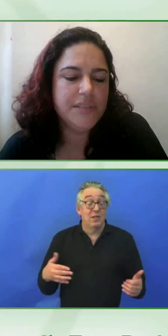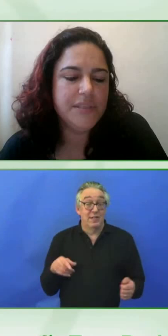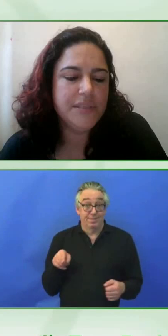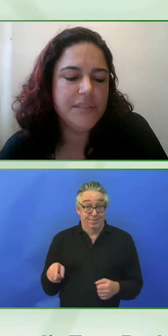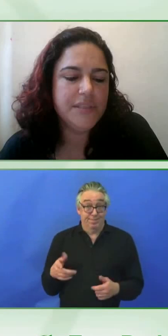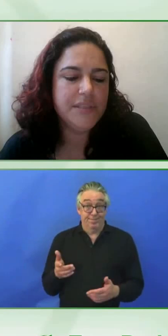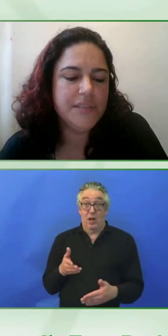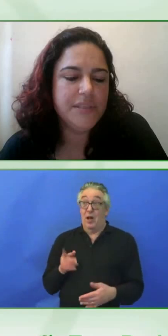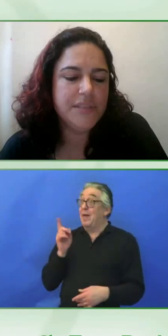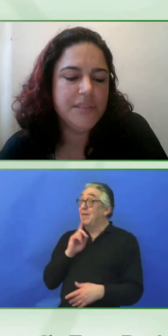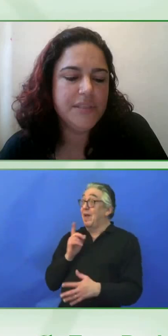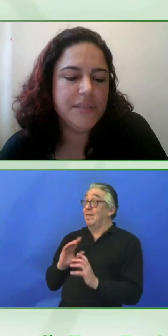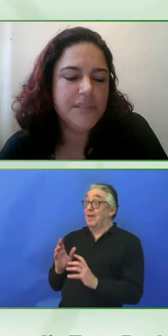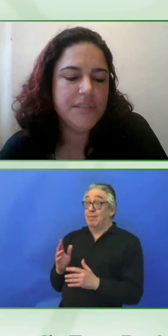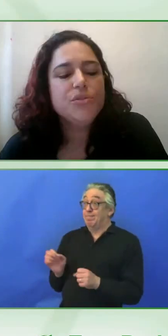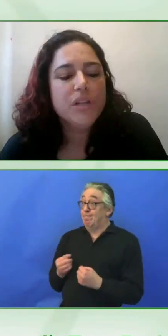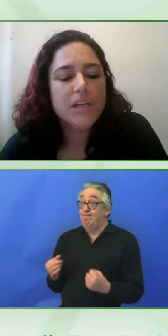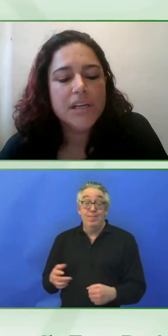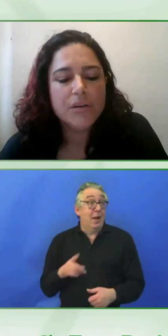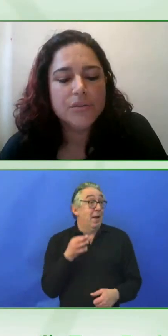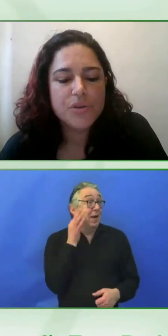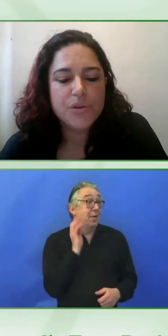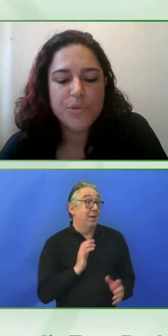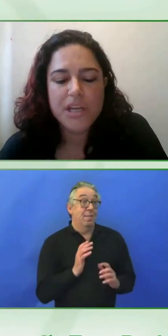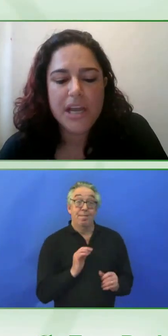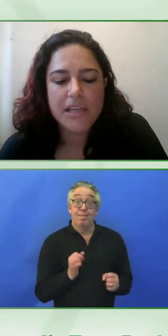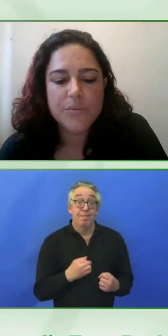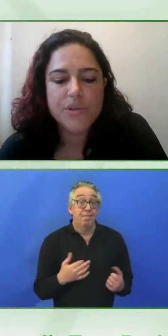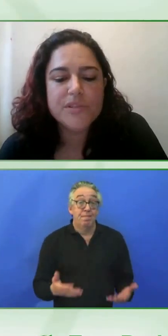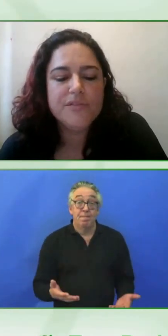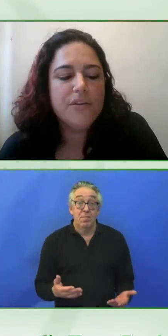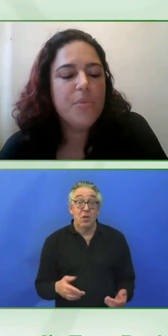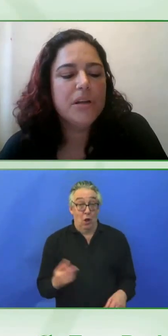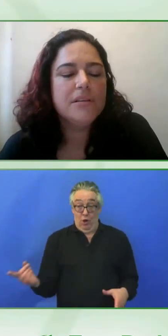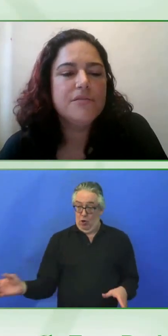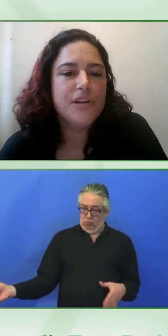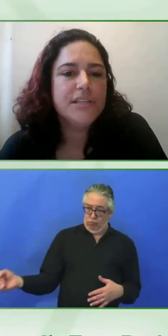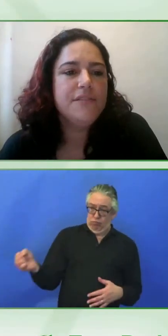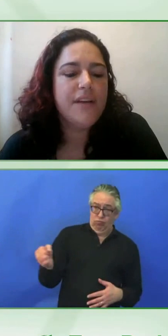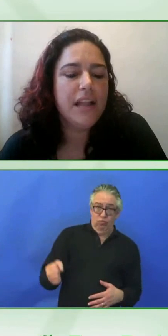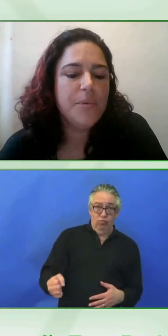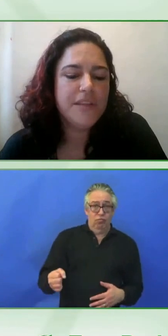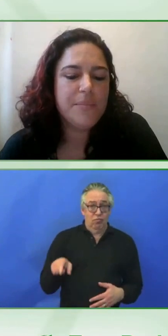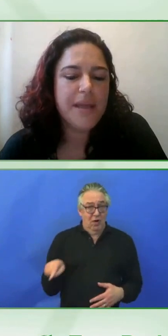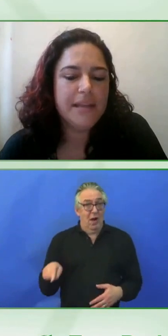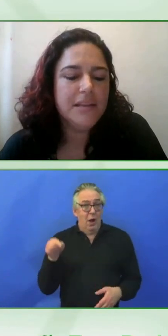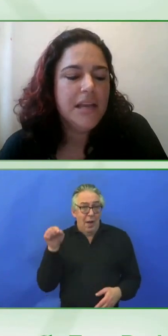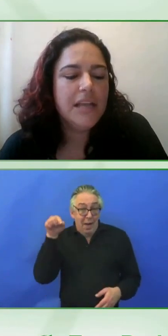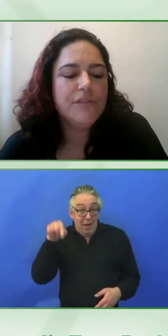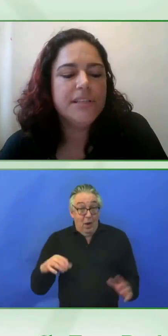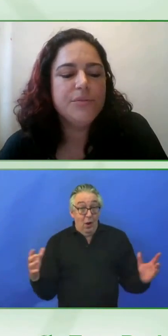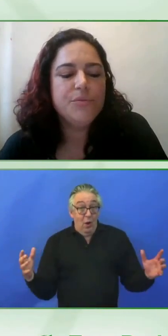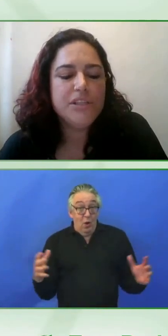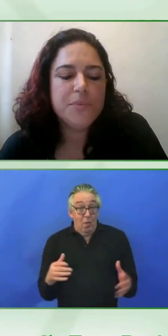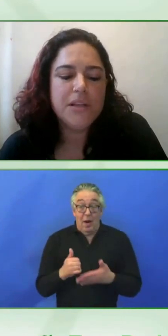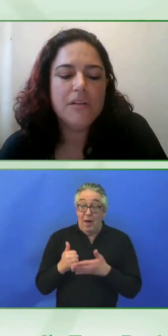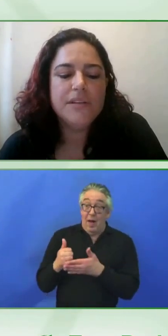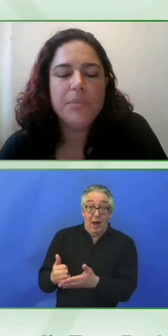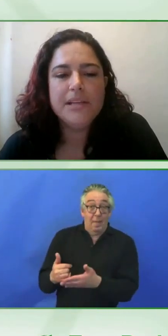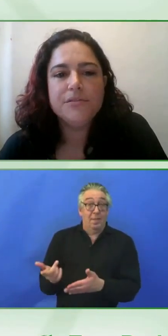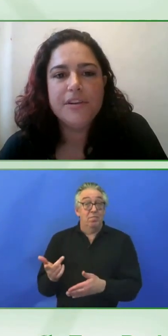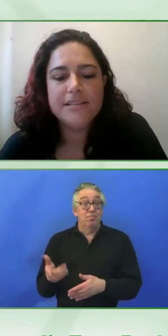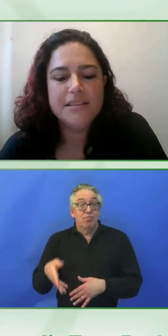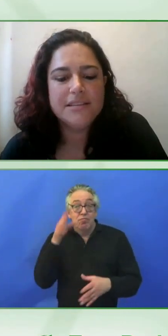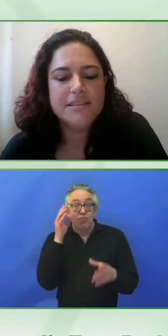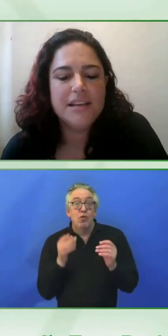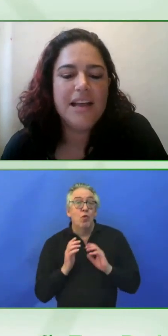case. They went to the conversation to learn how to communicate, which was very important for the development of the man and for the enrichment of the place